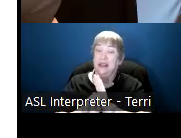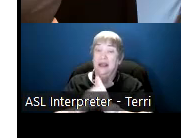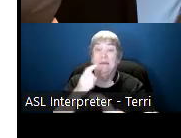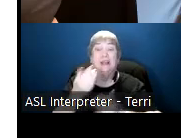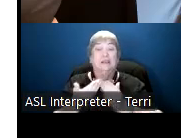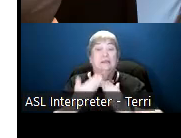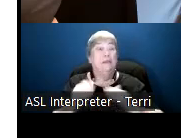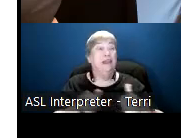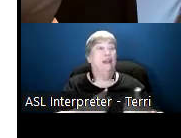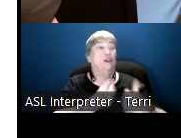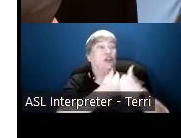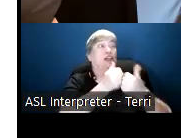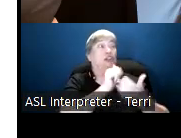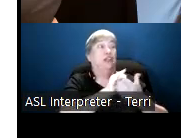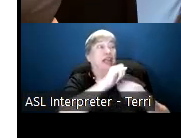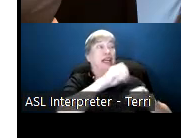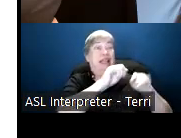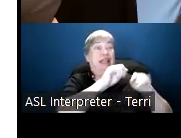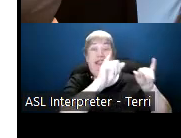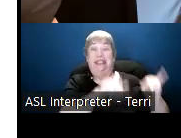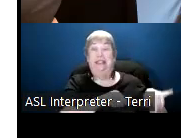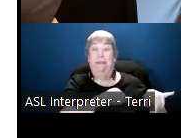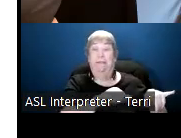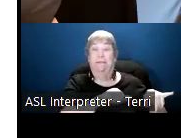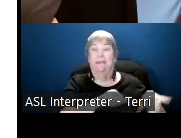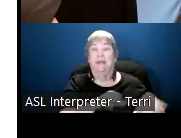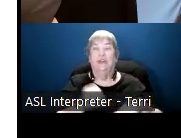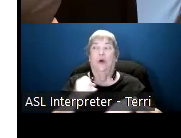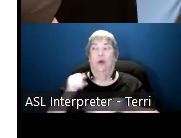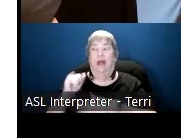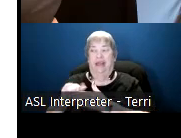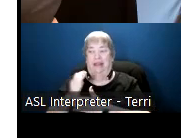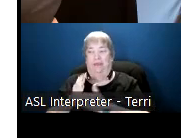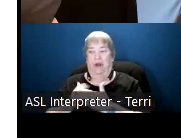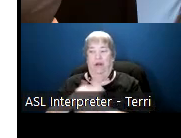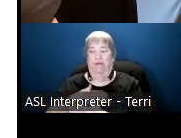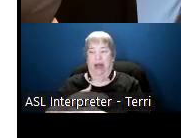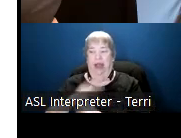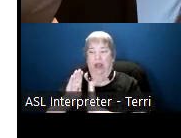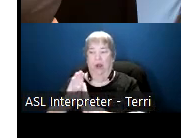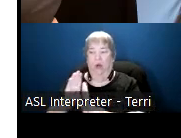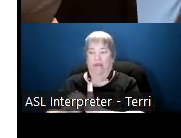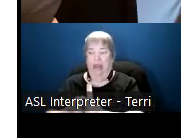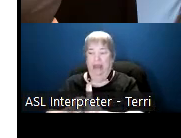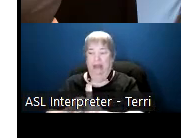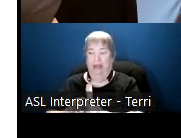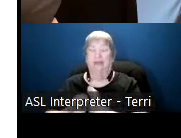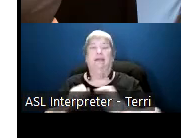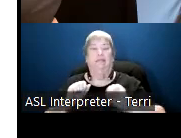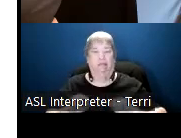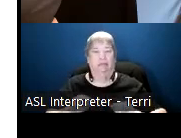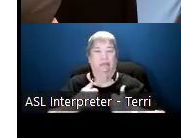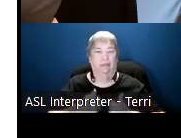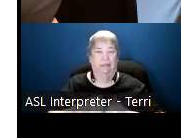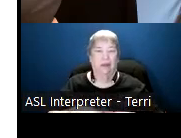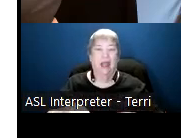in. And so to know that that is part of your professional ethics has a degree of protection. Some other